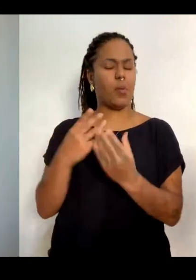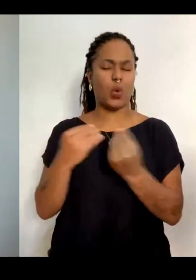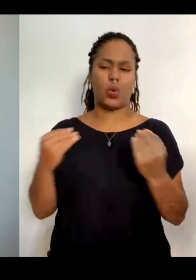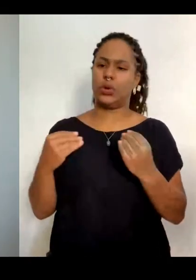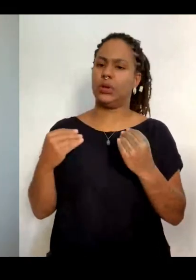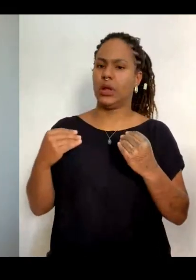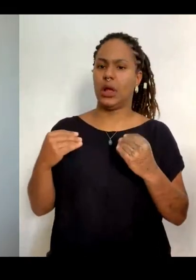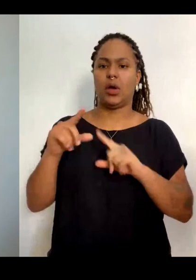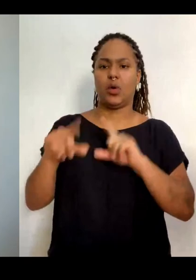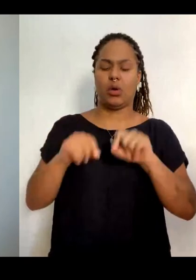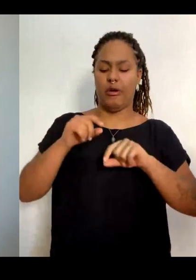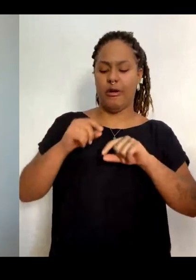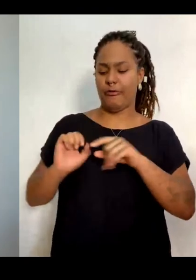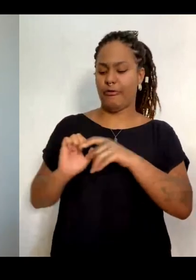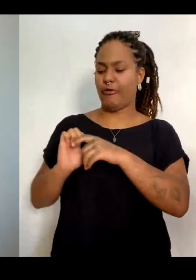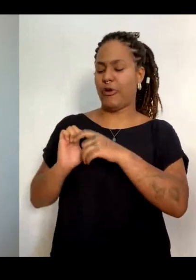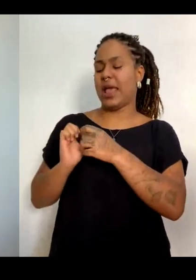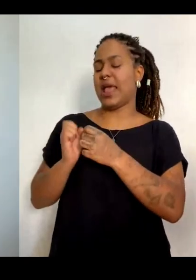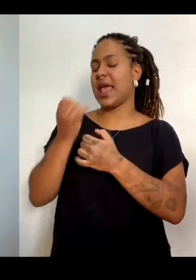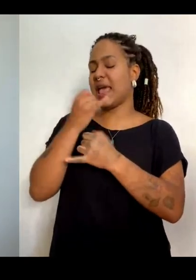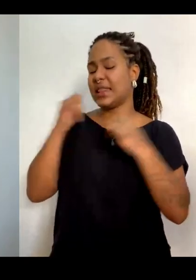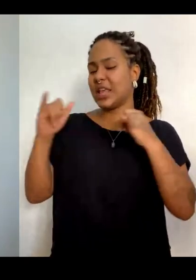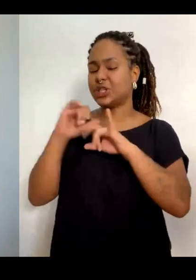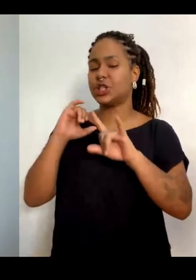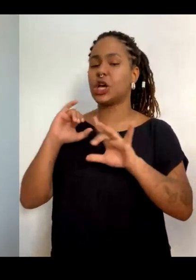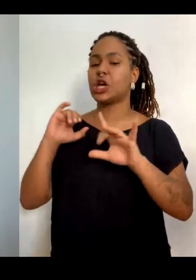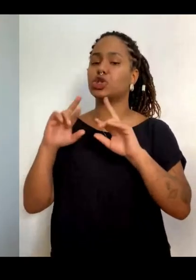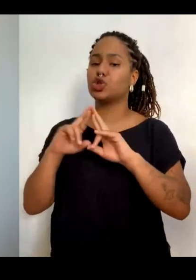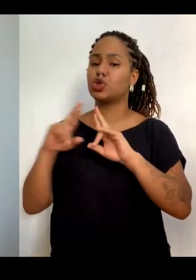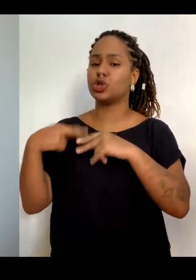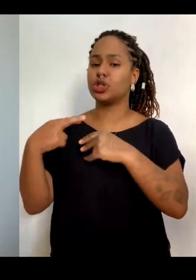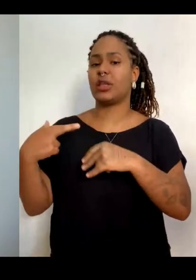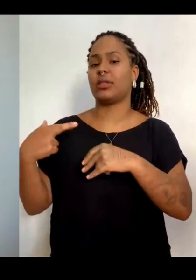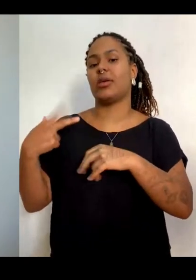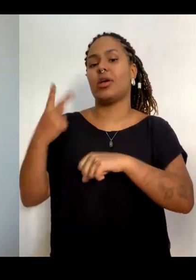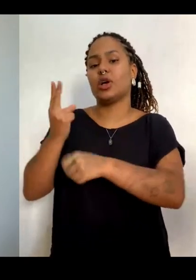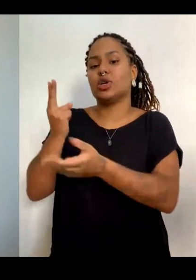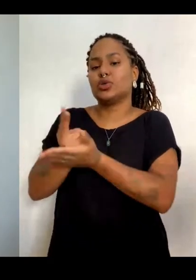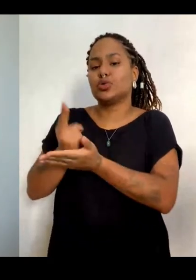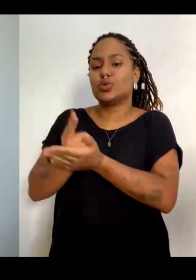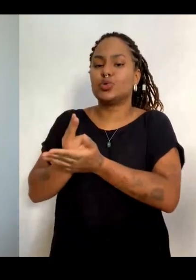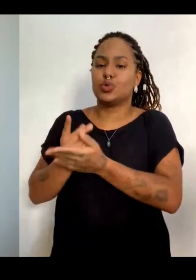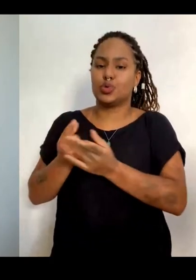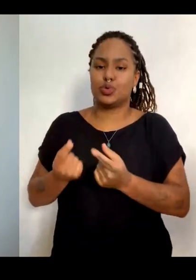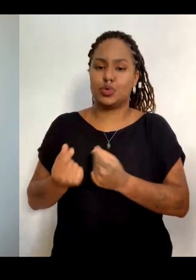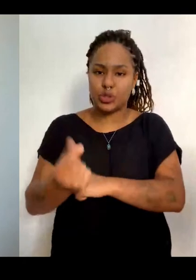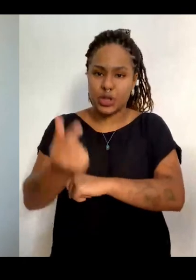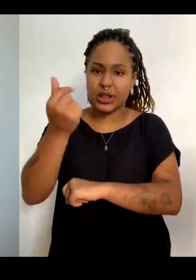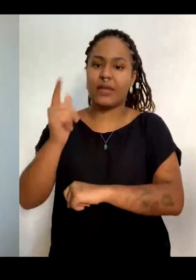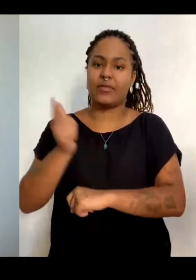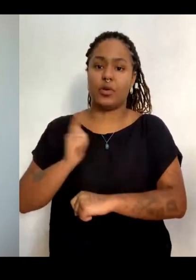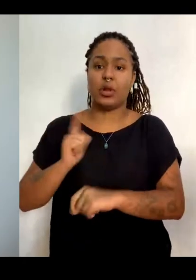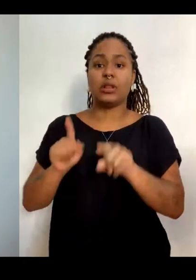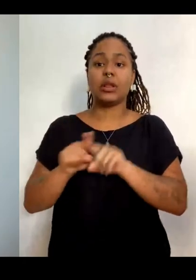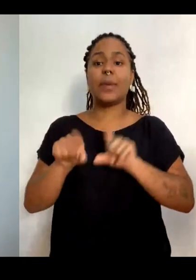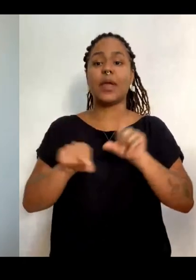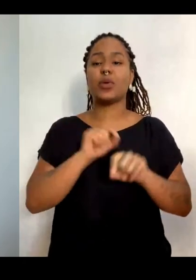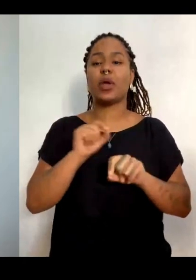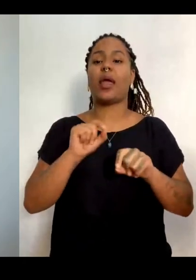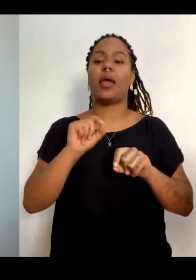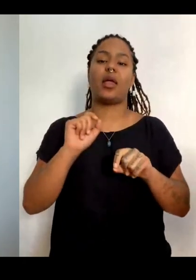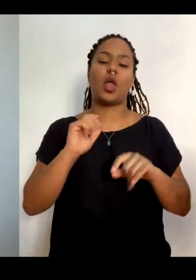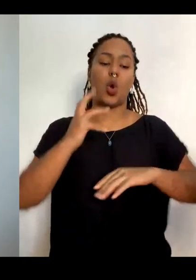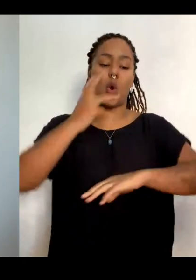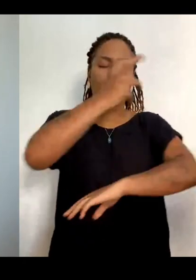green colonialism where windmills for example are installed in indigenous territory